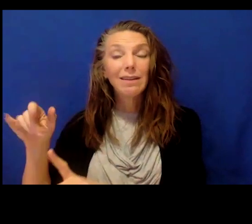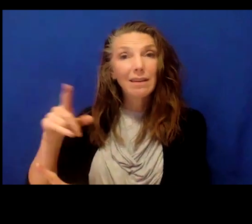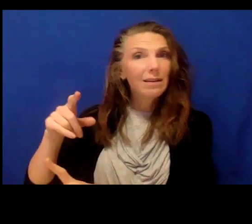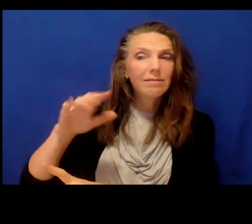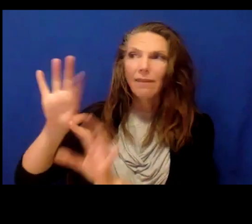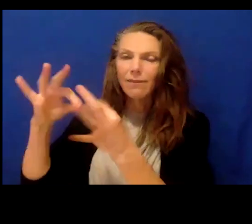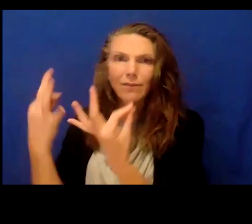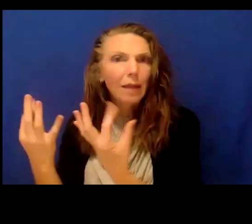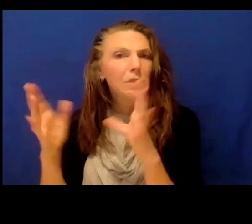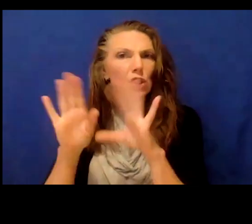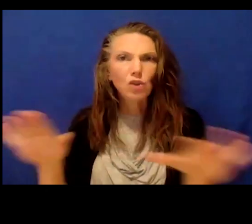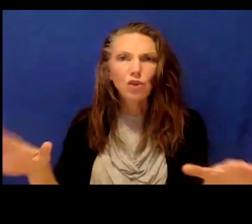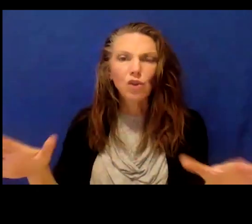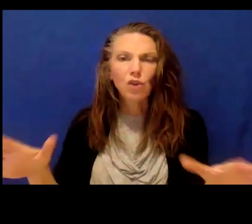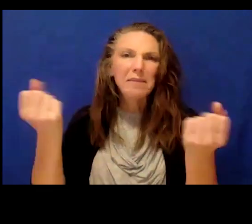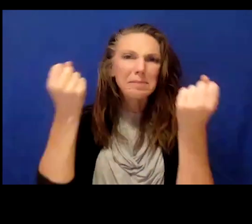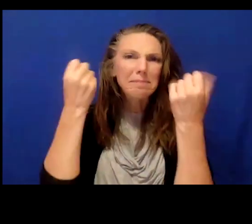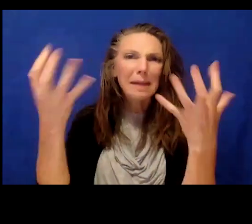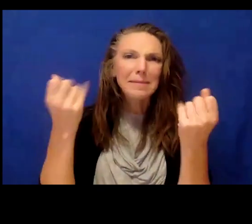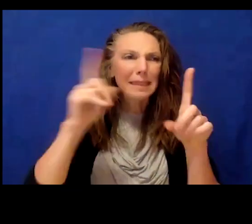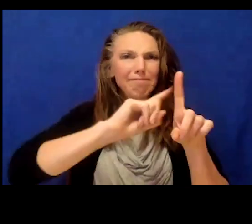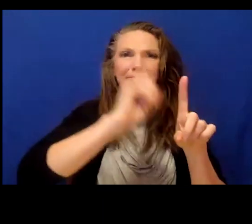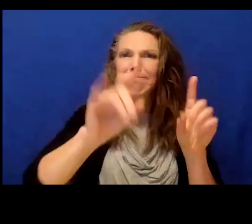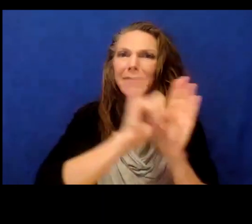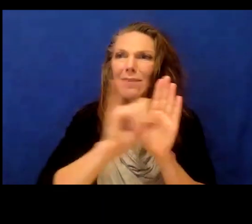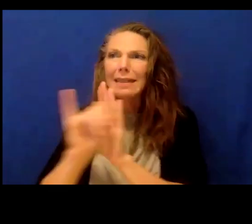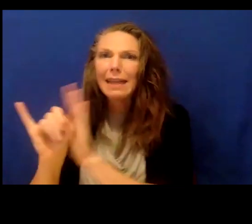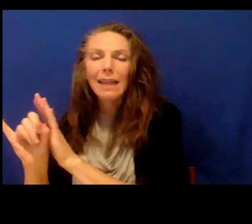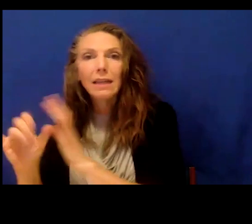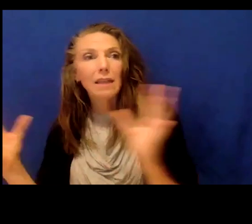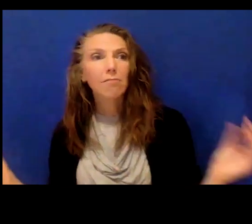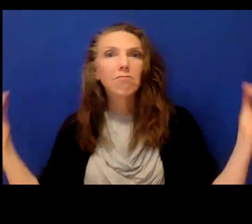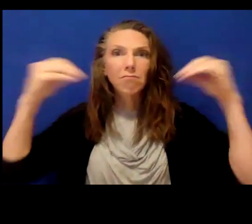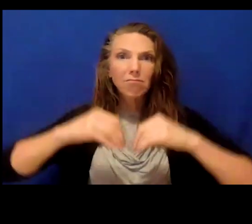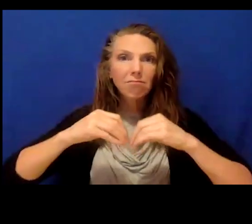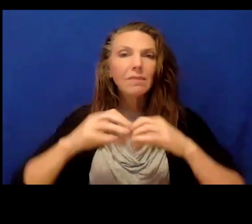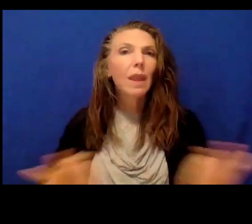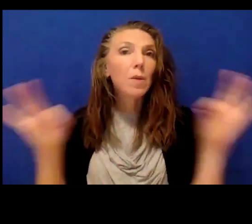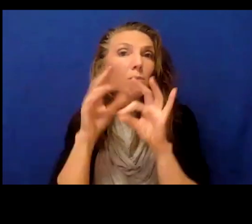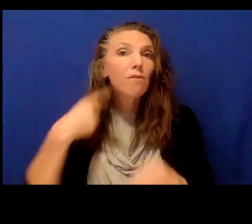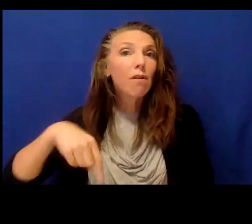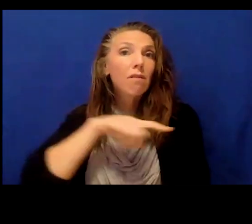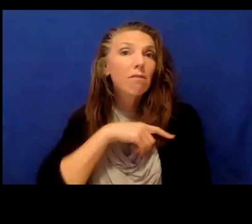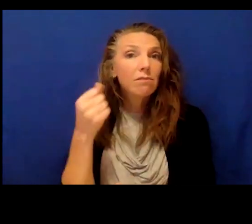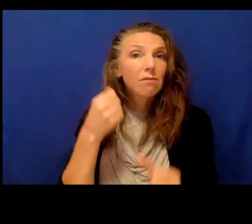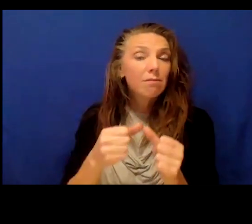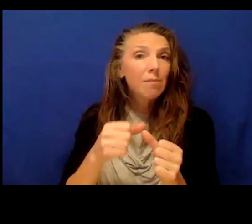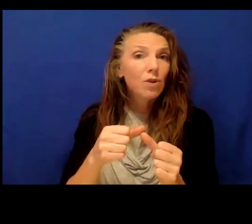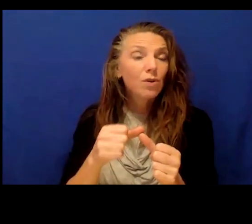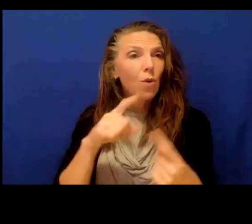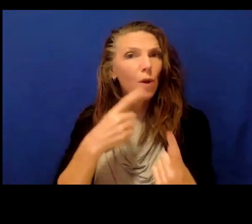children and families and providers in our workforce have are incredibly important to remember, even as we talk about